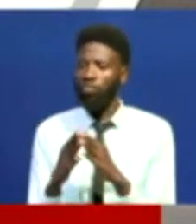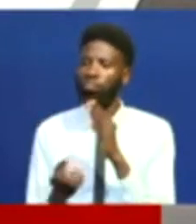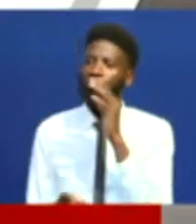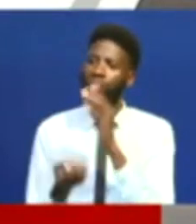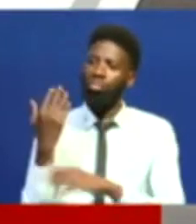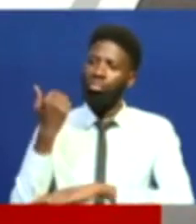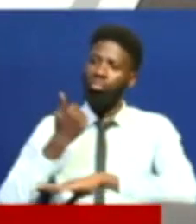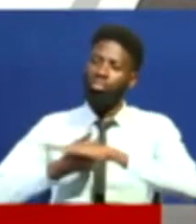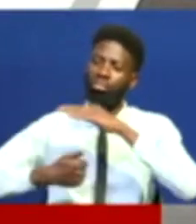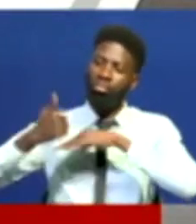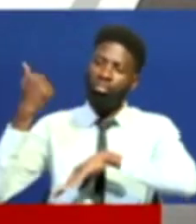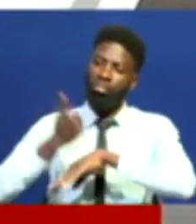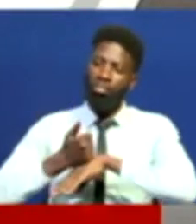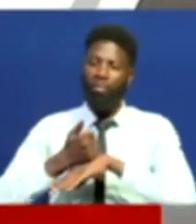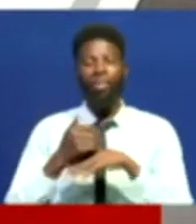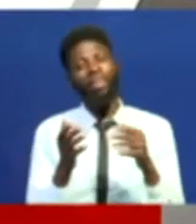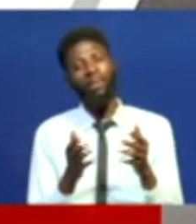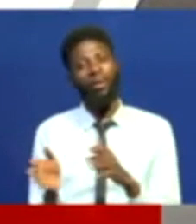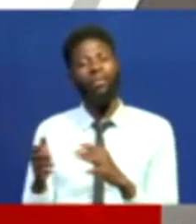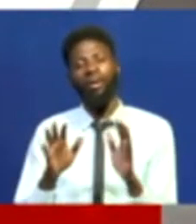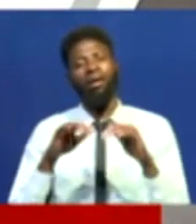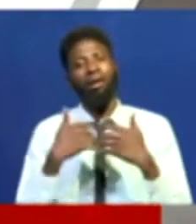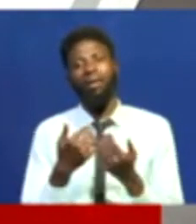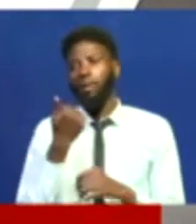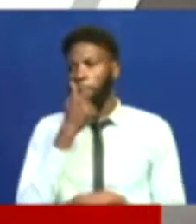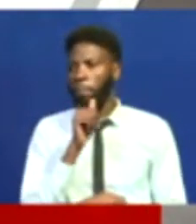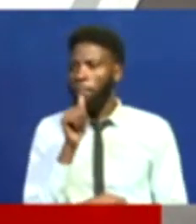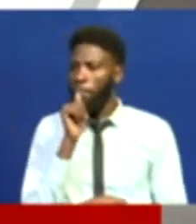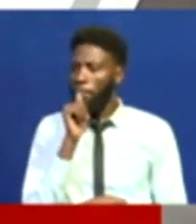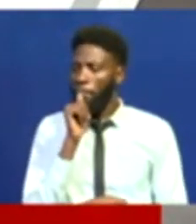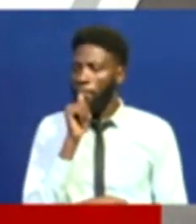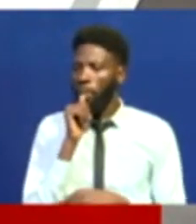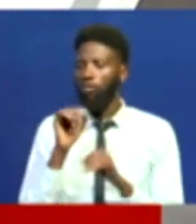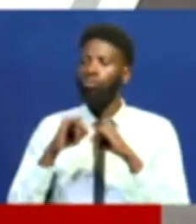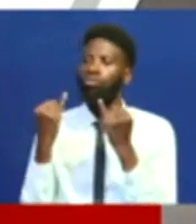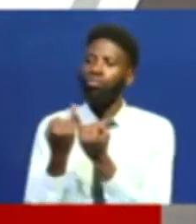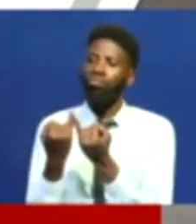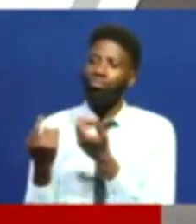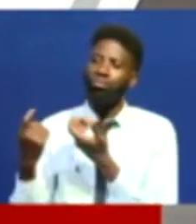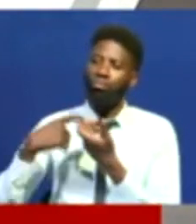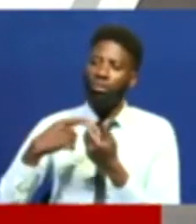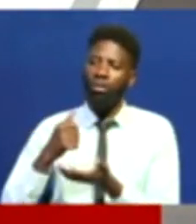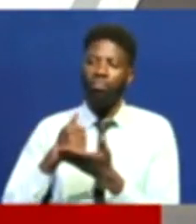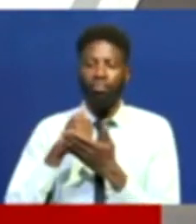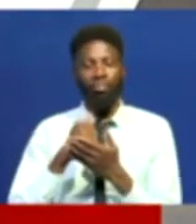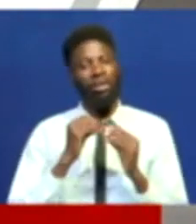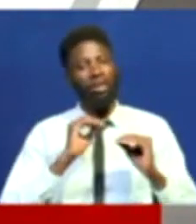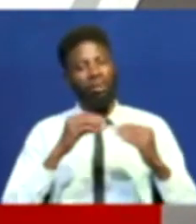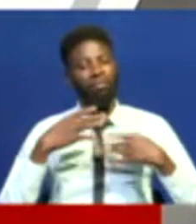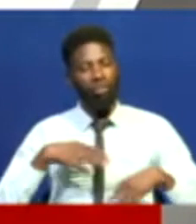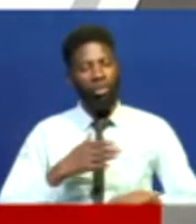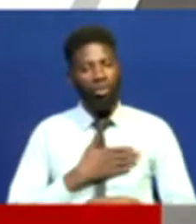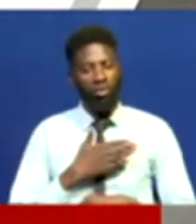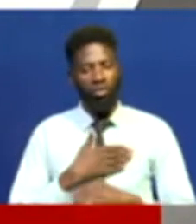established mechanisms to bring on board private institutions to help train our people on digital skills. This